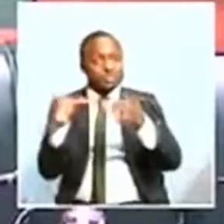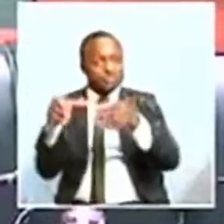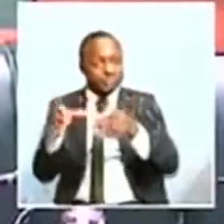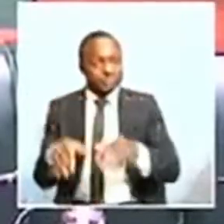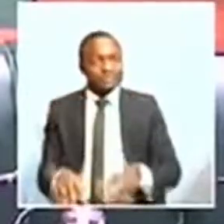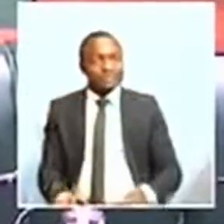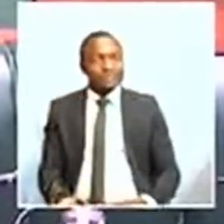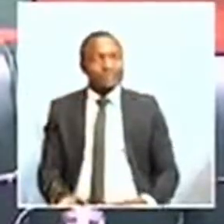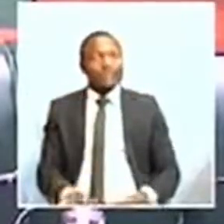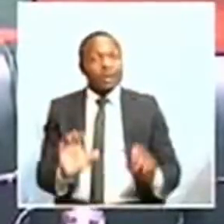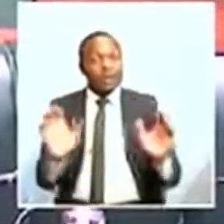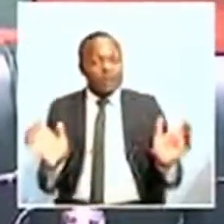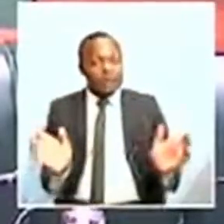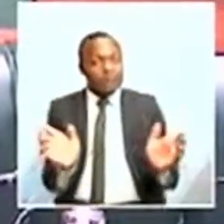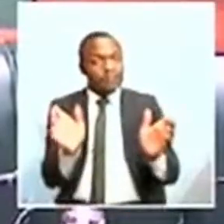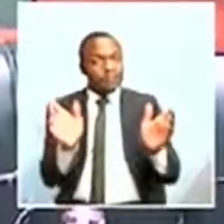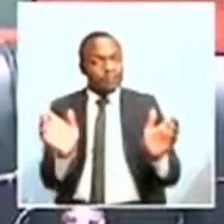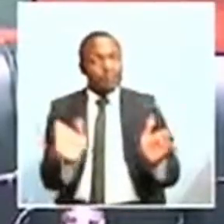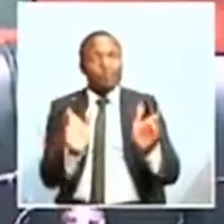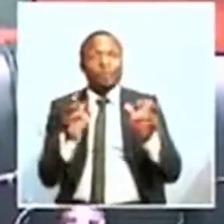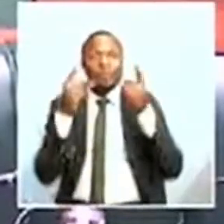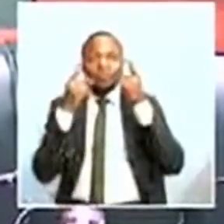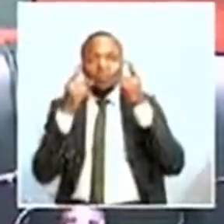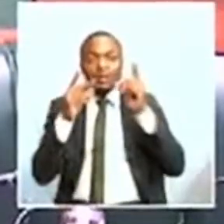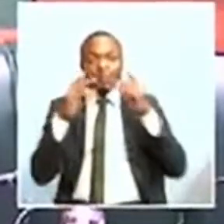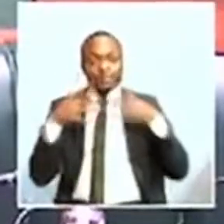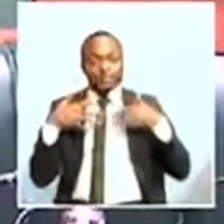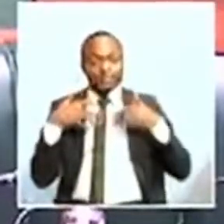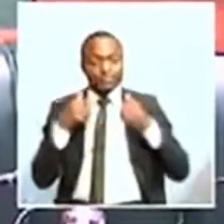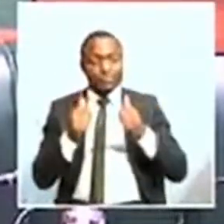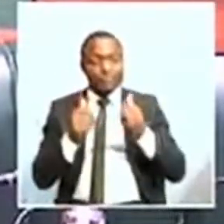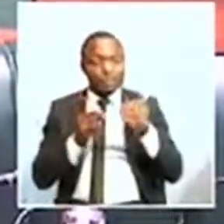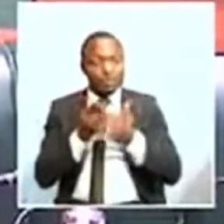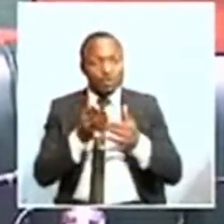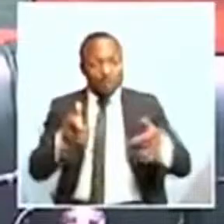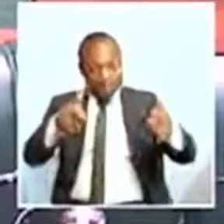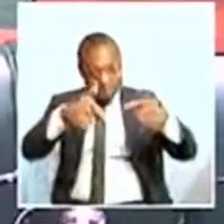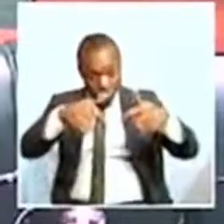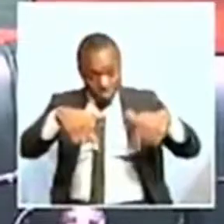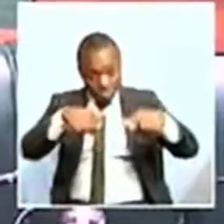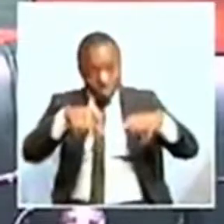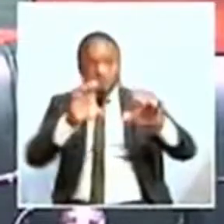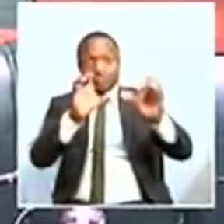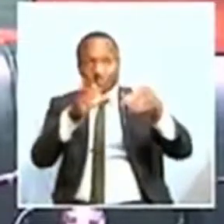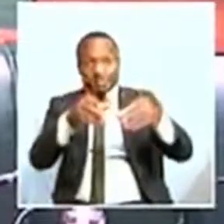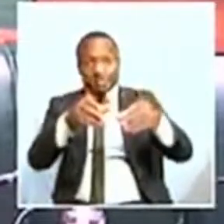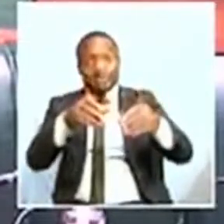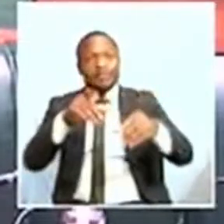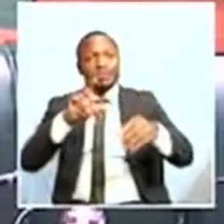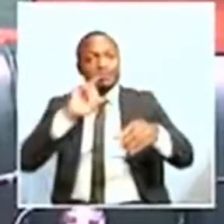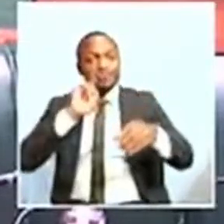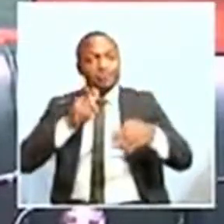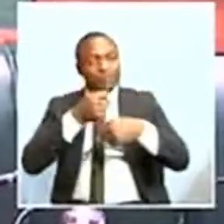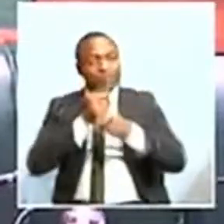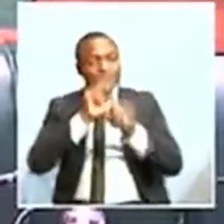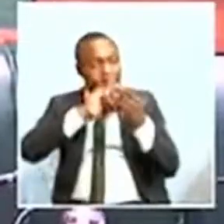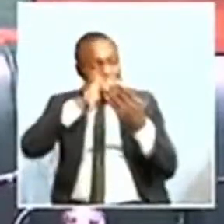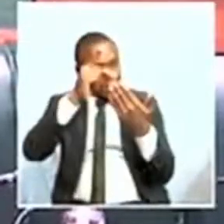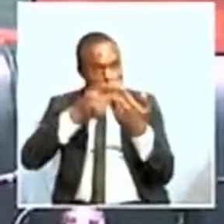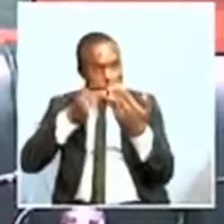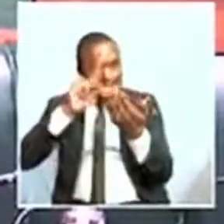to promote public health. And through local authorities, We need to come up with programs,